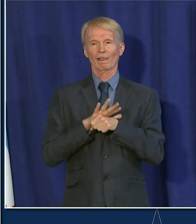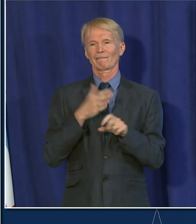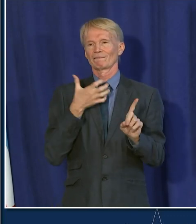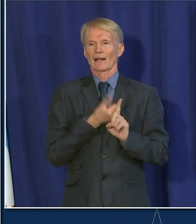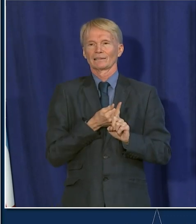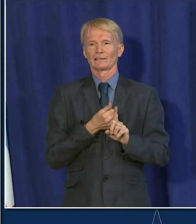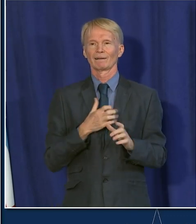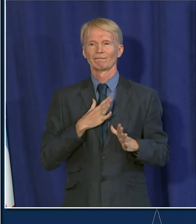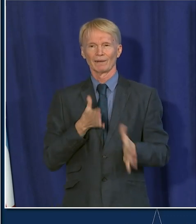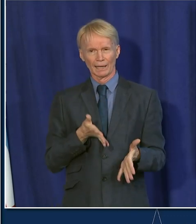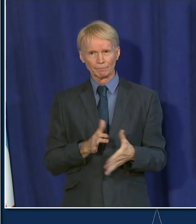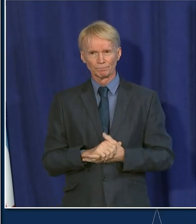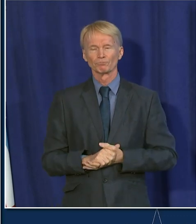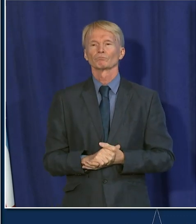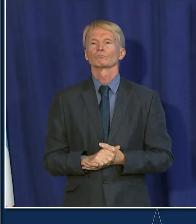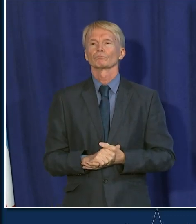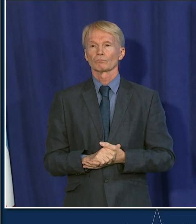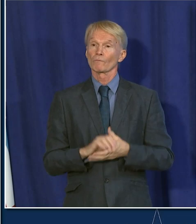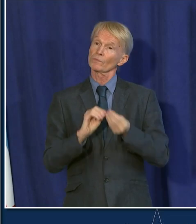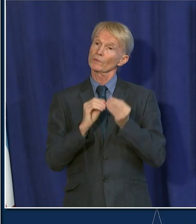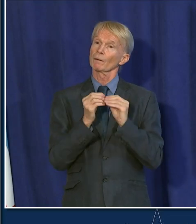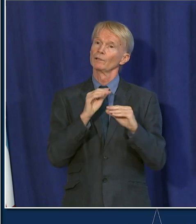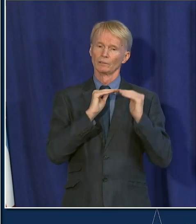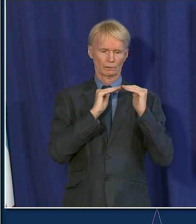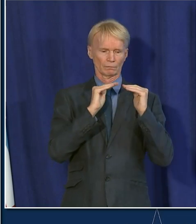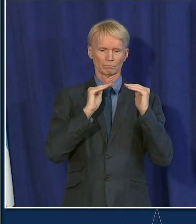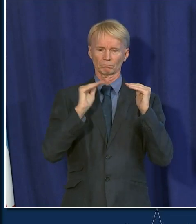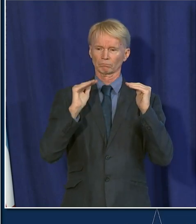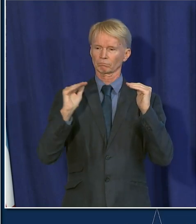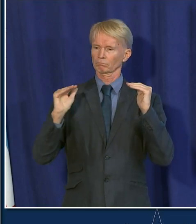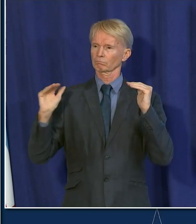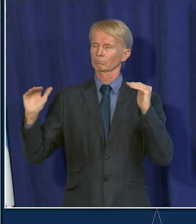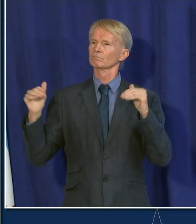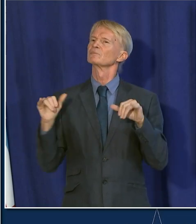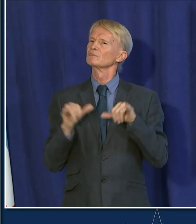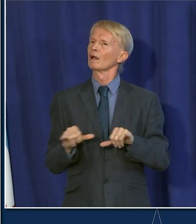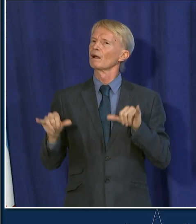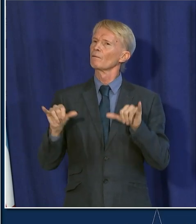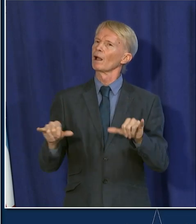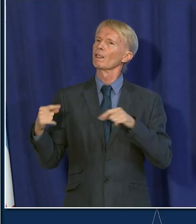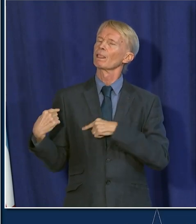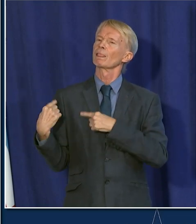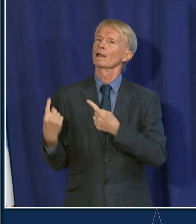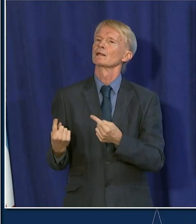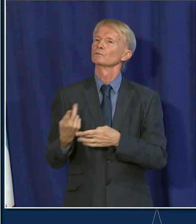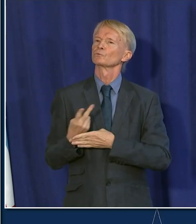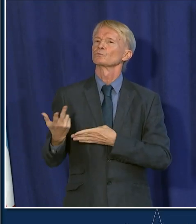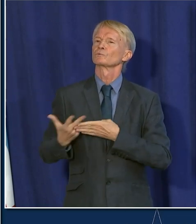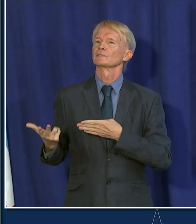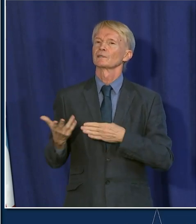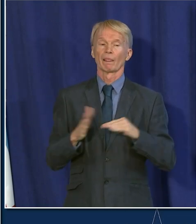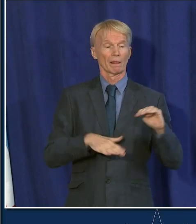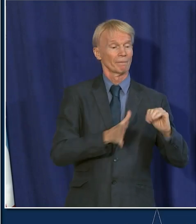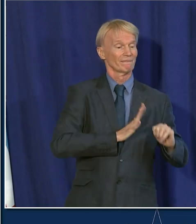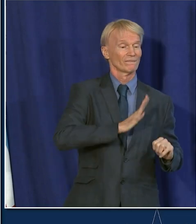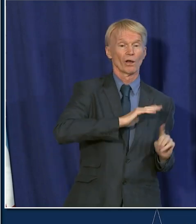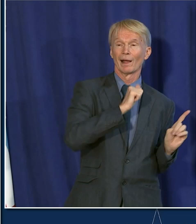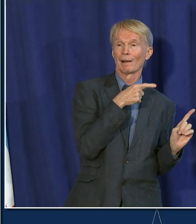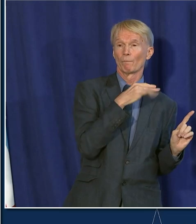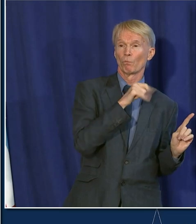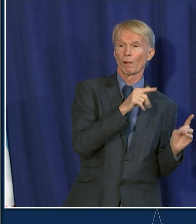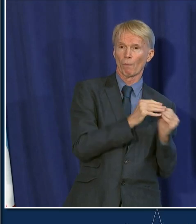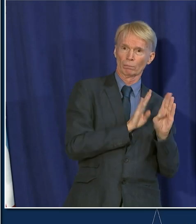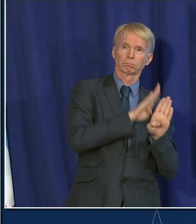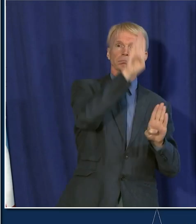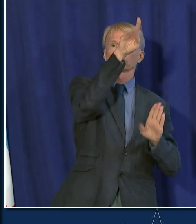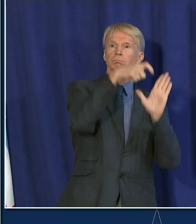in Chicago has actually stabilized over the past few weeks. Again, you see these numbers are much lower than they were back in April. But I want to point